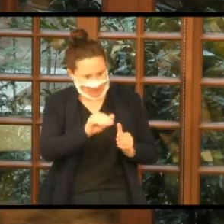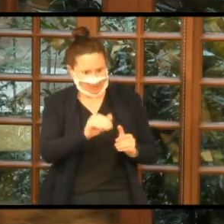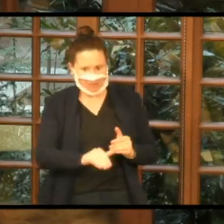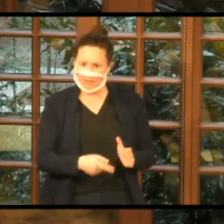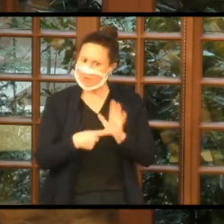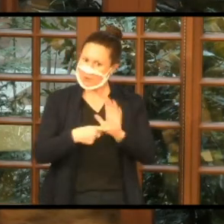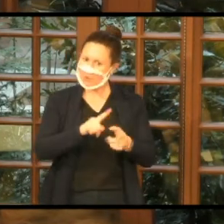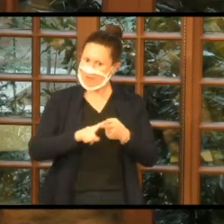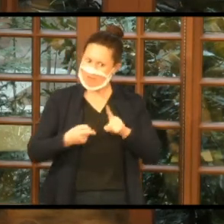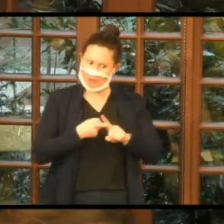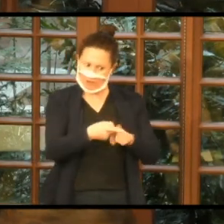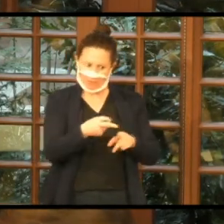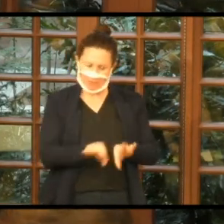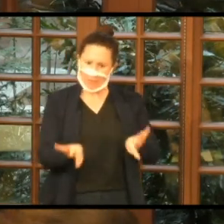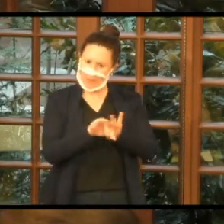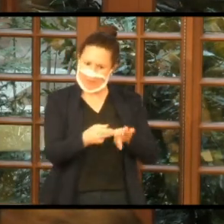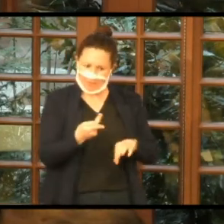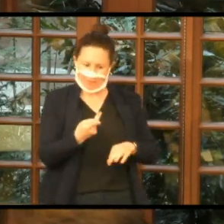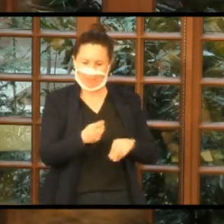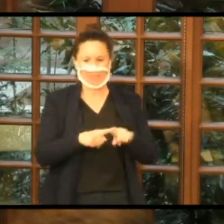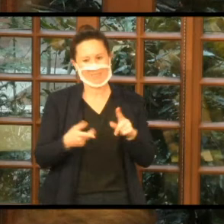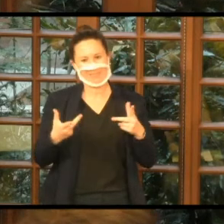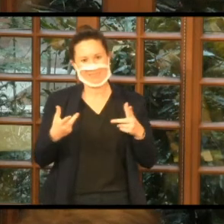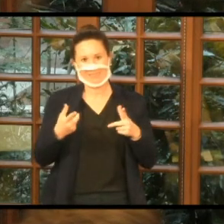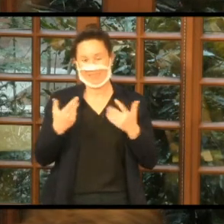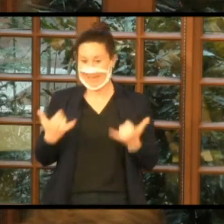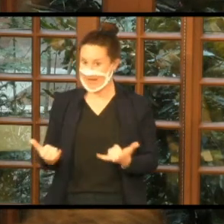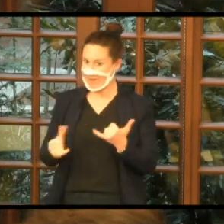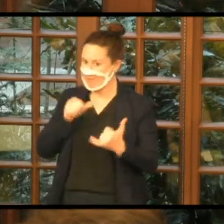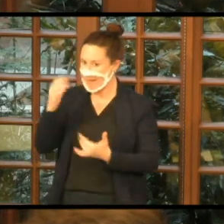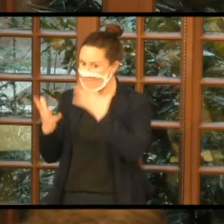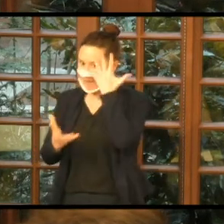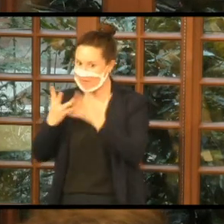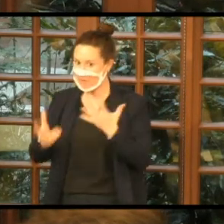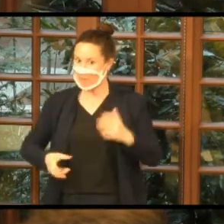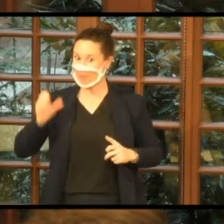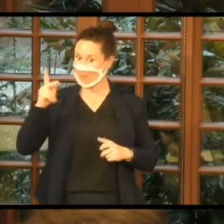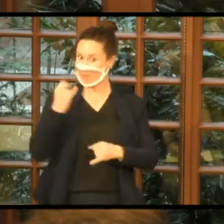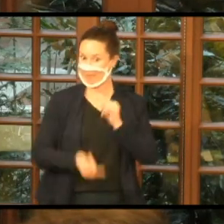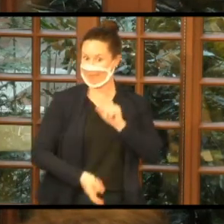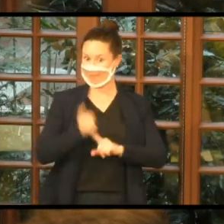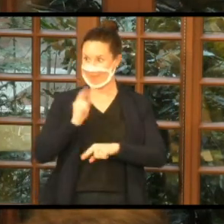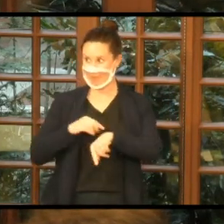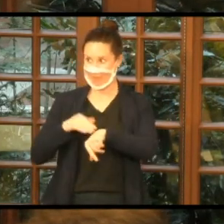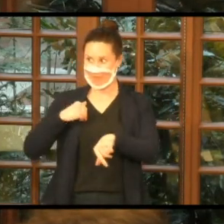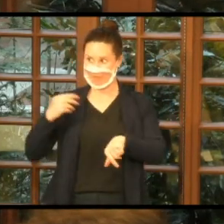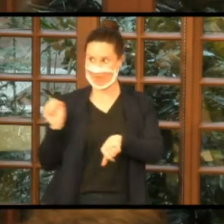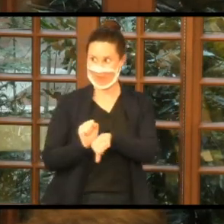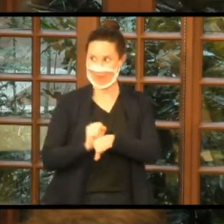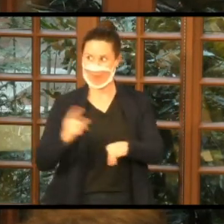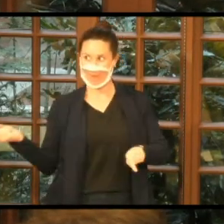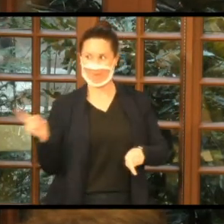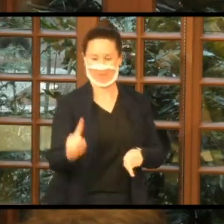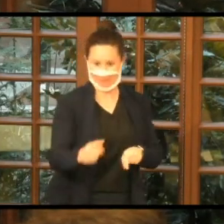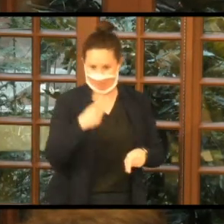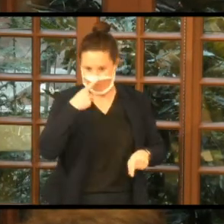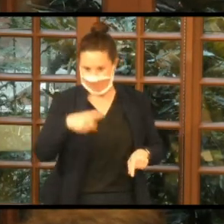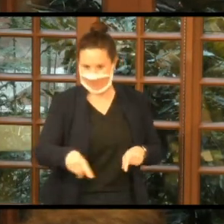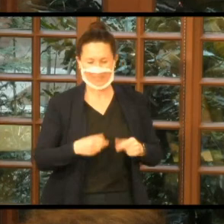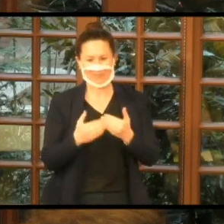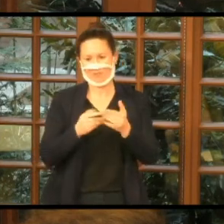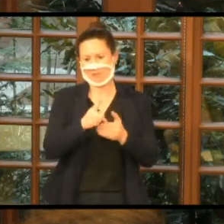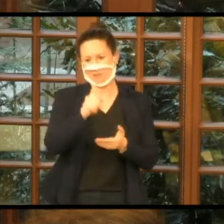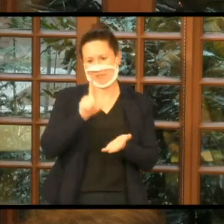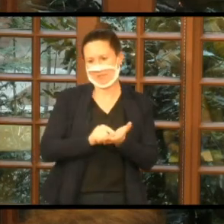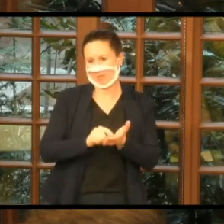means so much to me, but not too embarrassed now to jump at his last minute call, even if it's just a gig for his vanity publishing